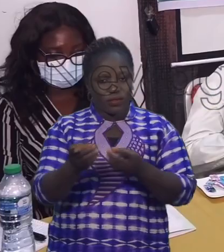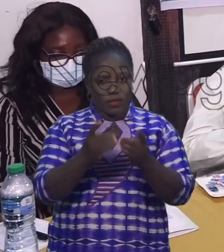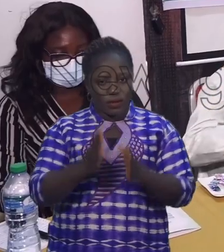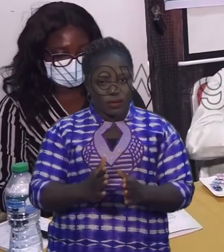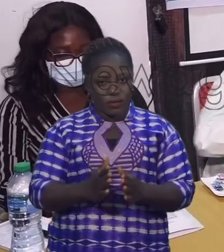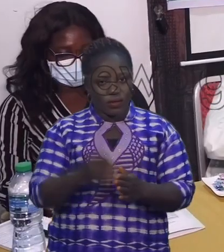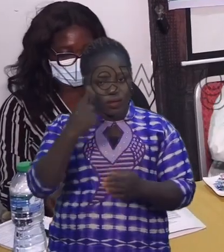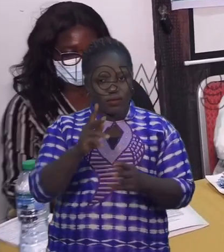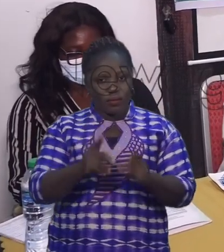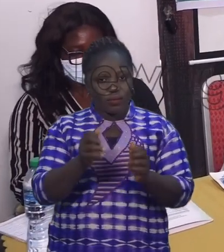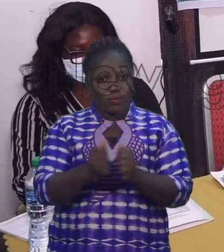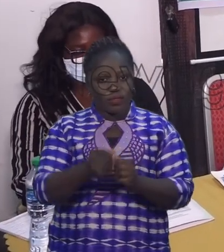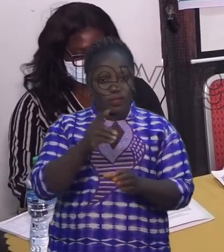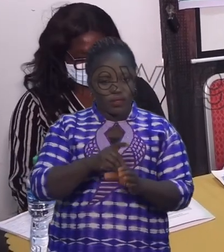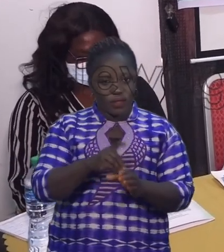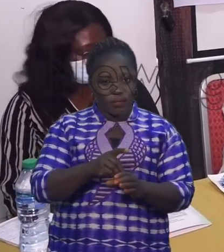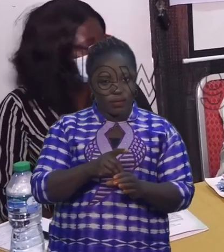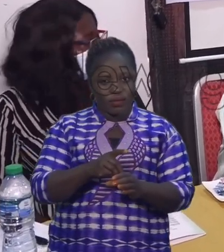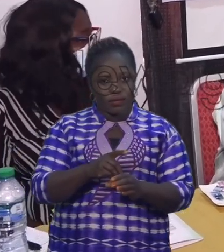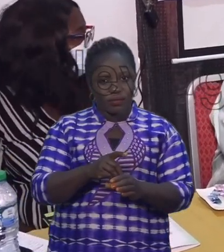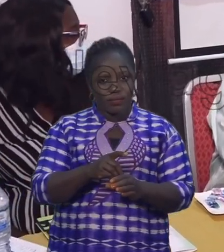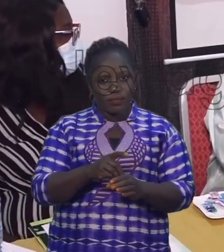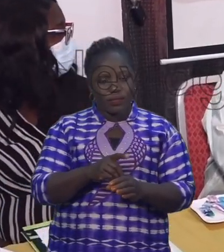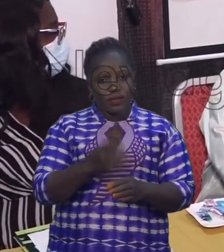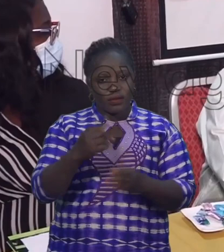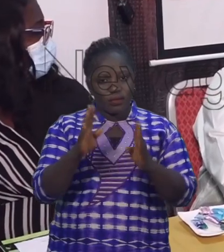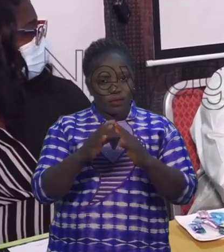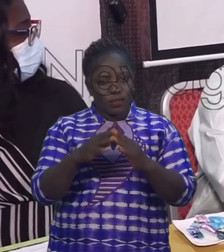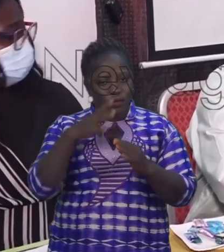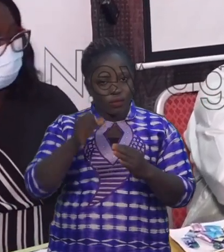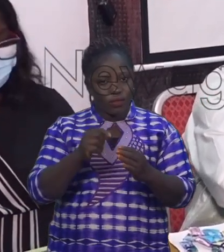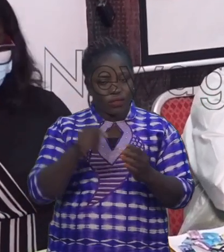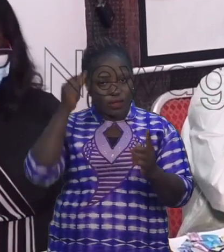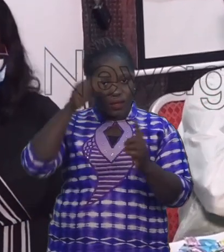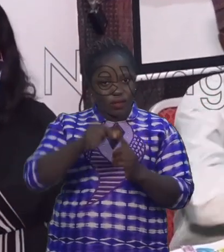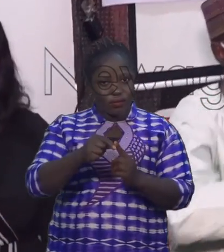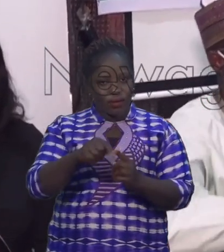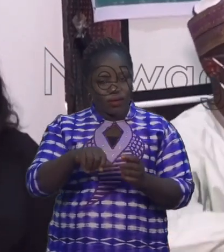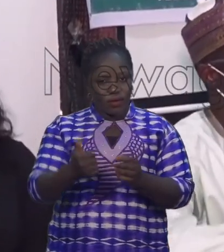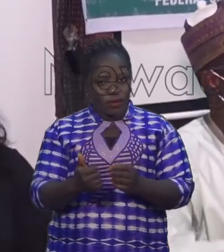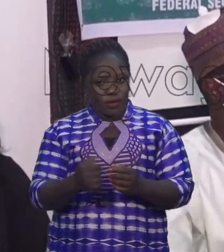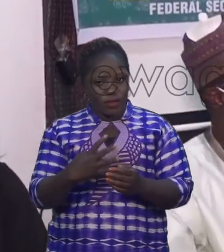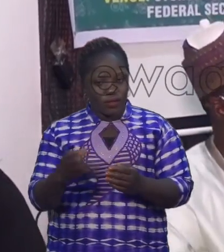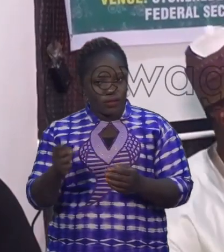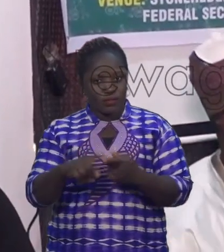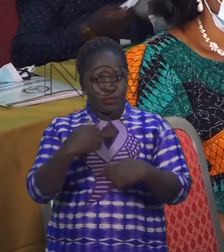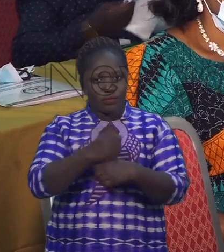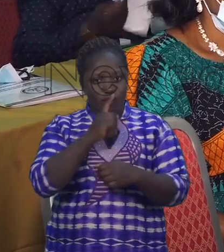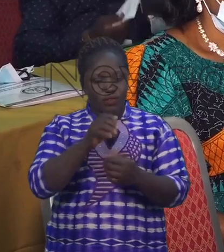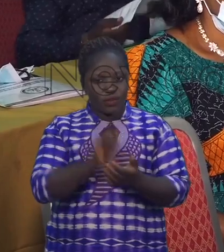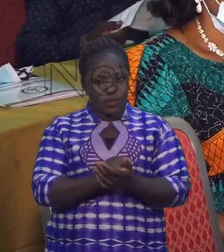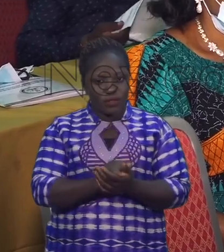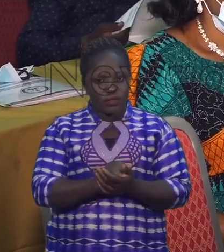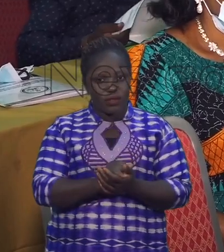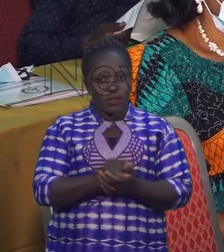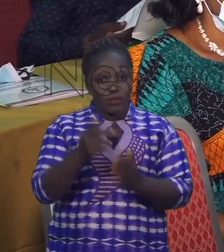the rehabilitation of persons with disabilities to a meeting. The meeting was aimed, amongst other things, at ensuring